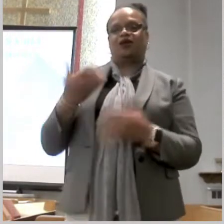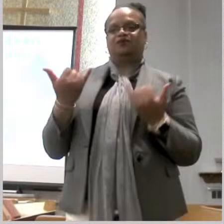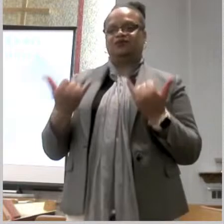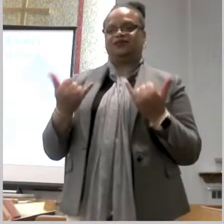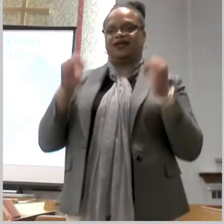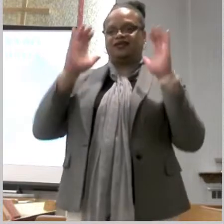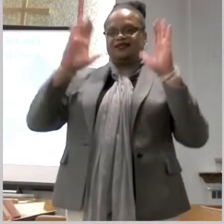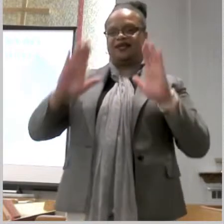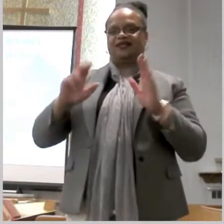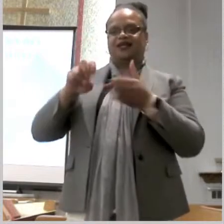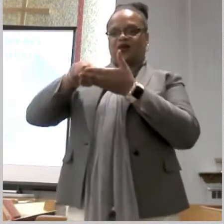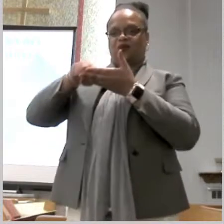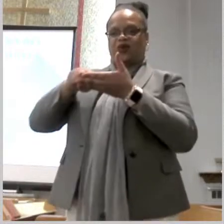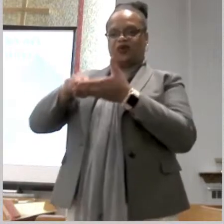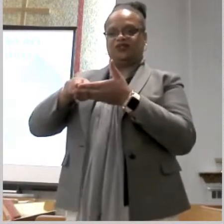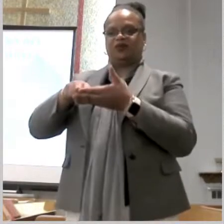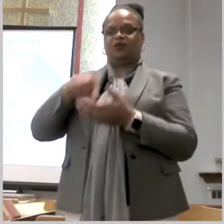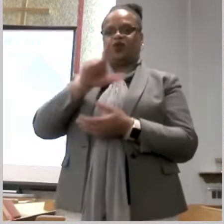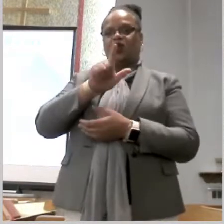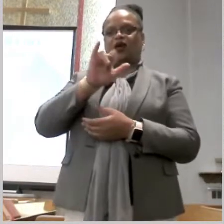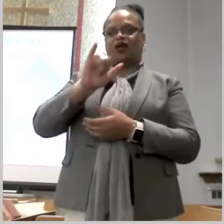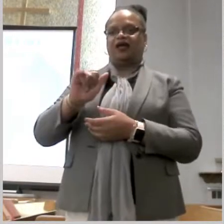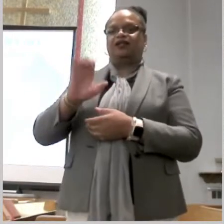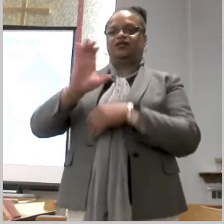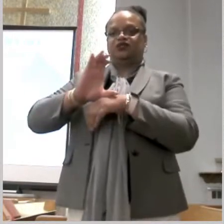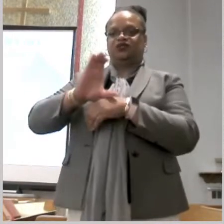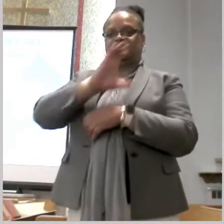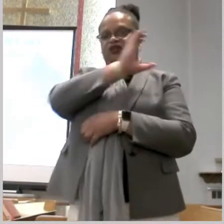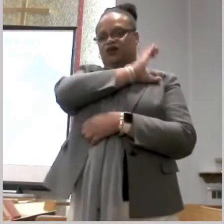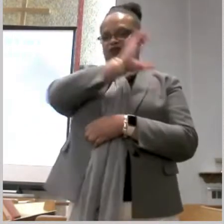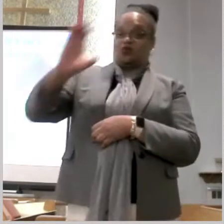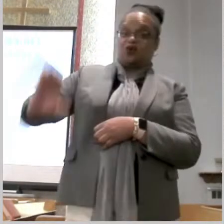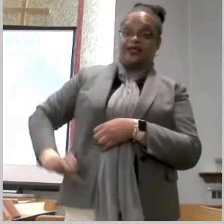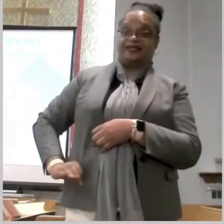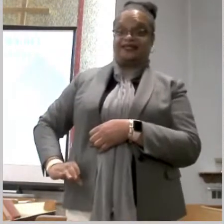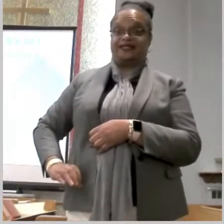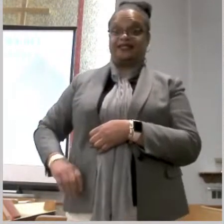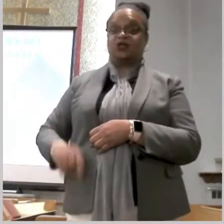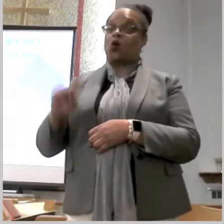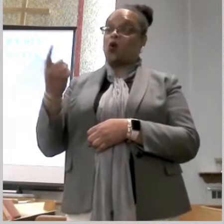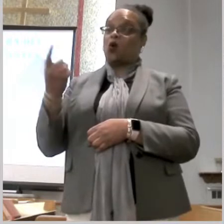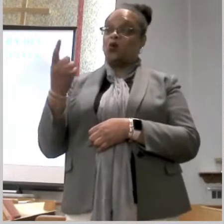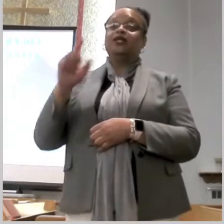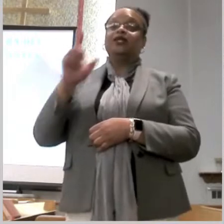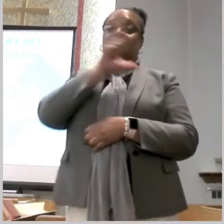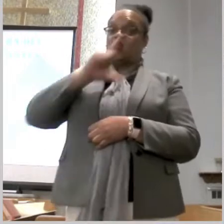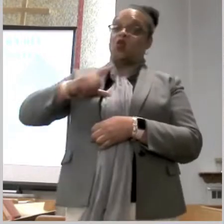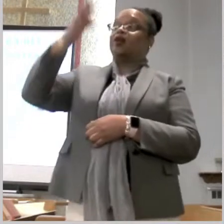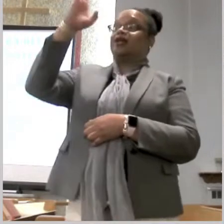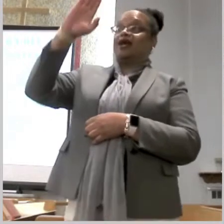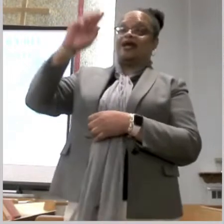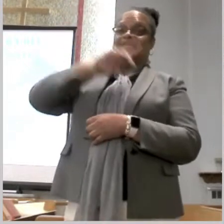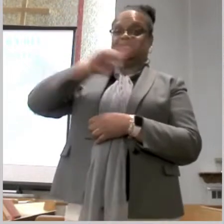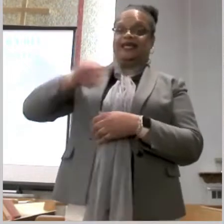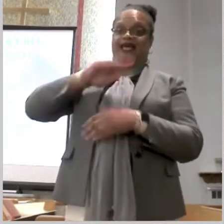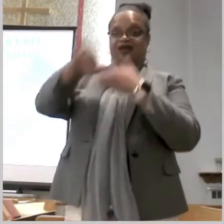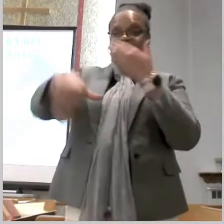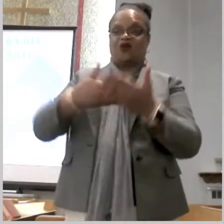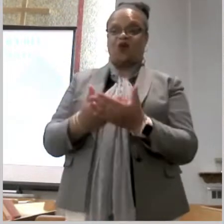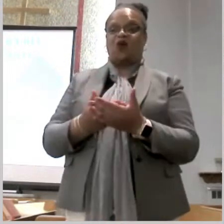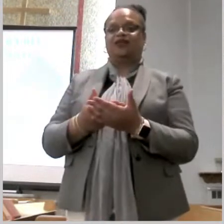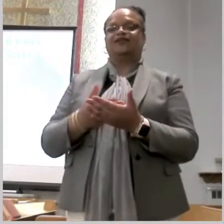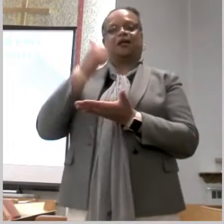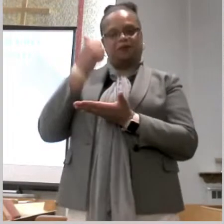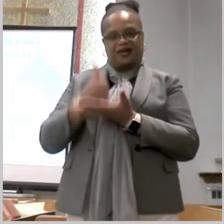service here at the Long Island Church of Christ. And if the Lord God, nobody but the Lord God, is the King of Kings in your life, say